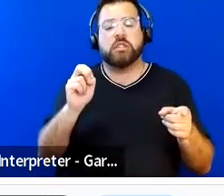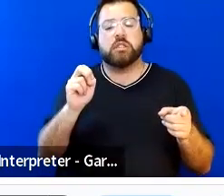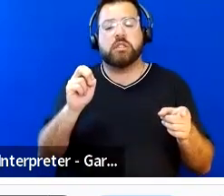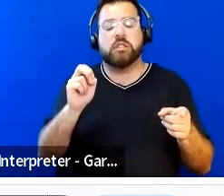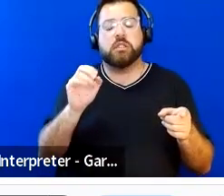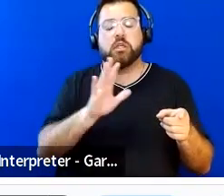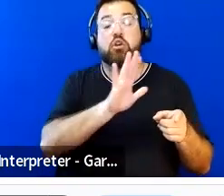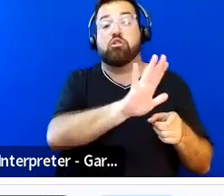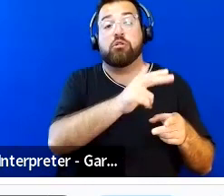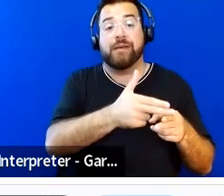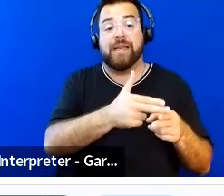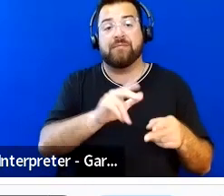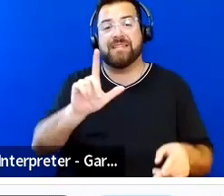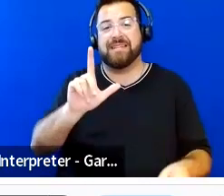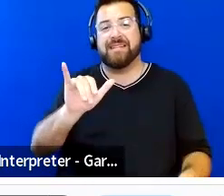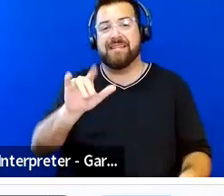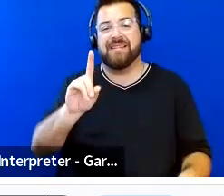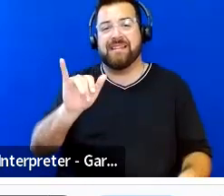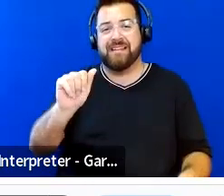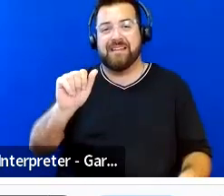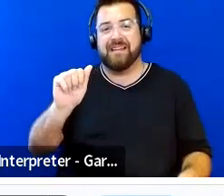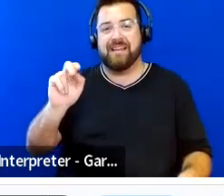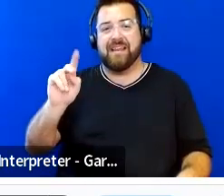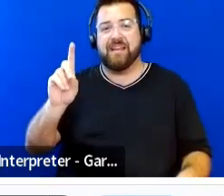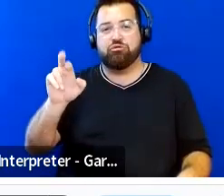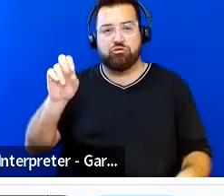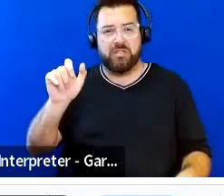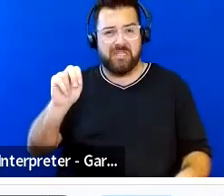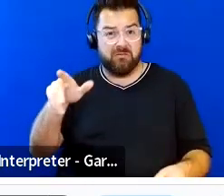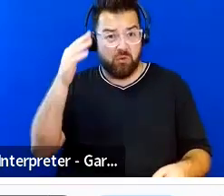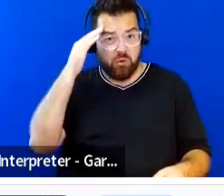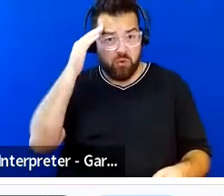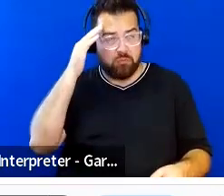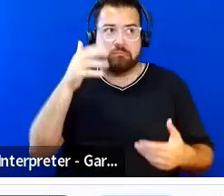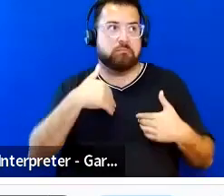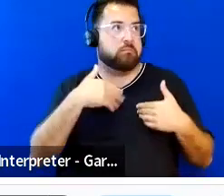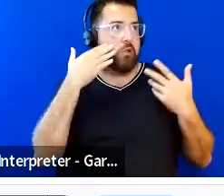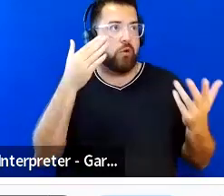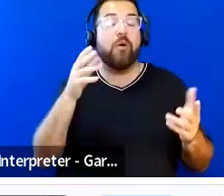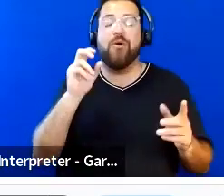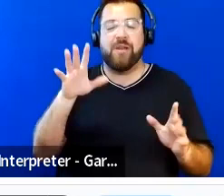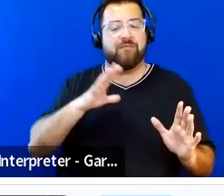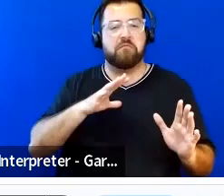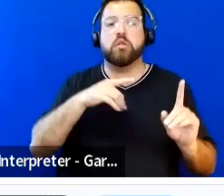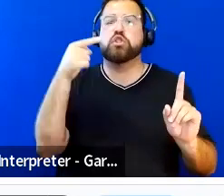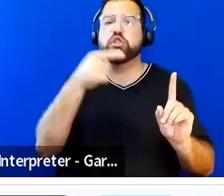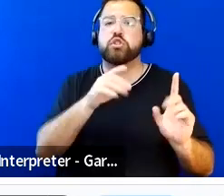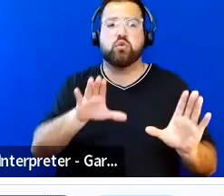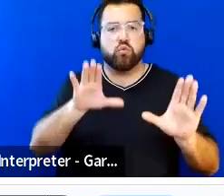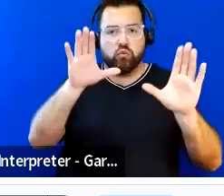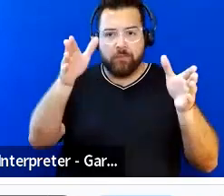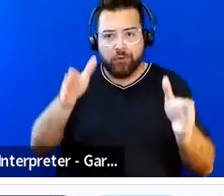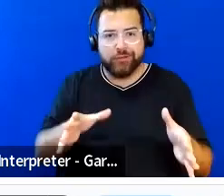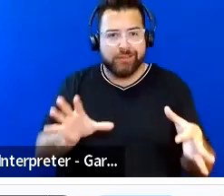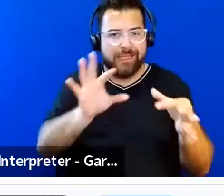her name's Lydia Anderson. Do you know her? I don't know. Okay, yeah. She is a great person to know. She's